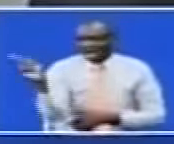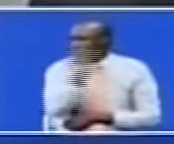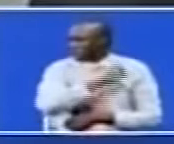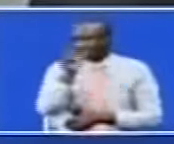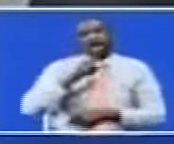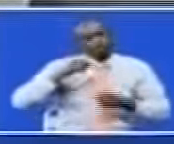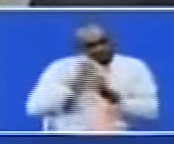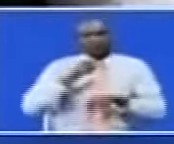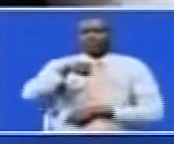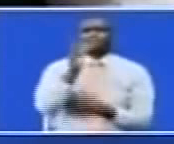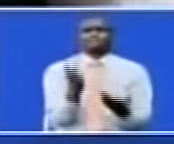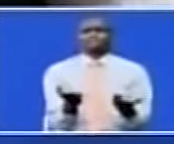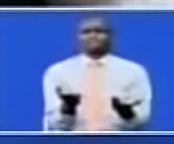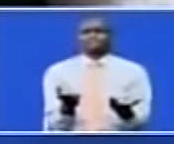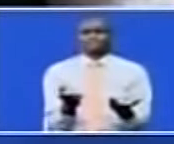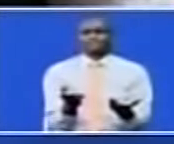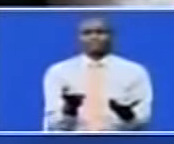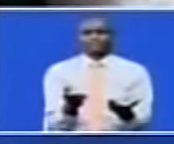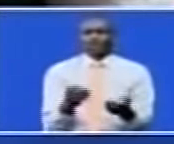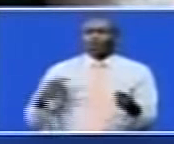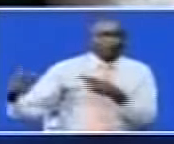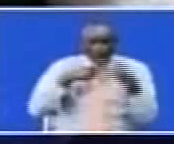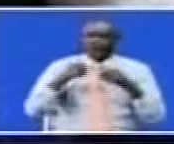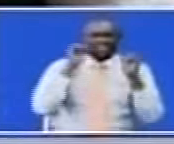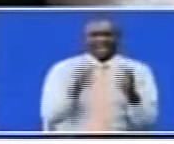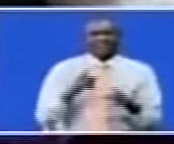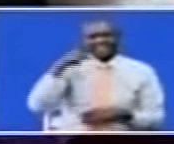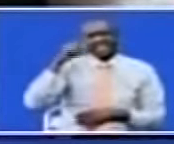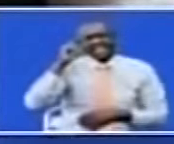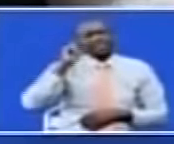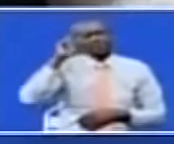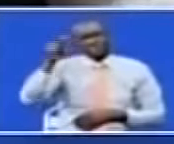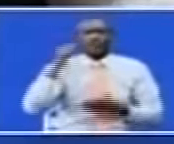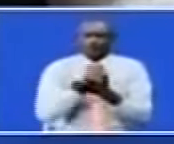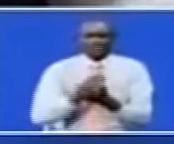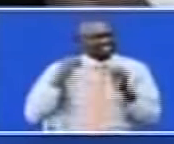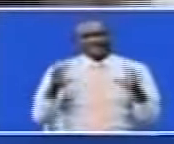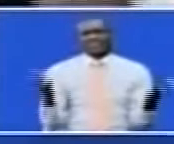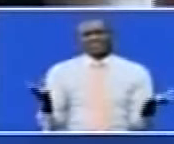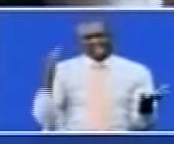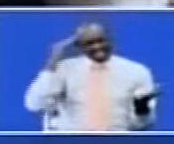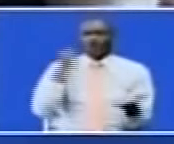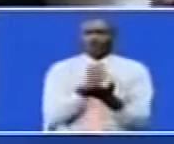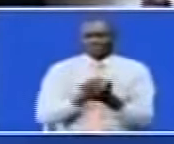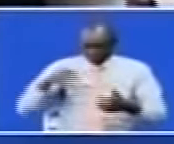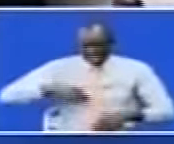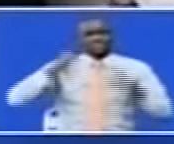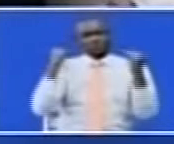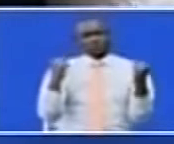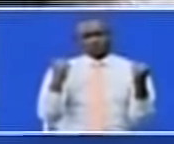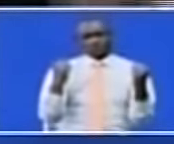but to work for them. There has been no war at NAT headquarters. There has been a very strong